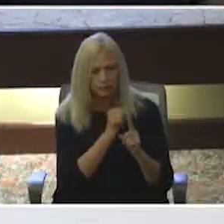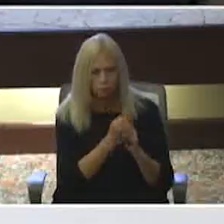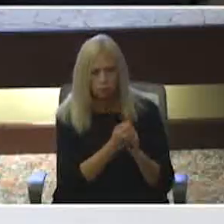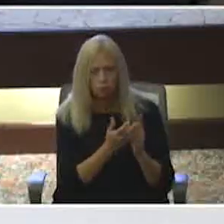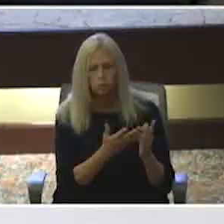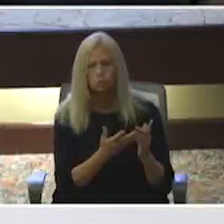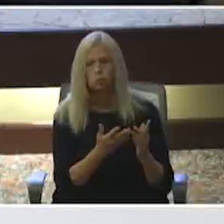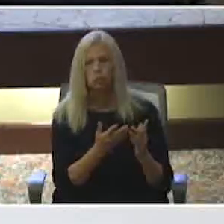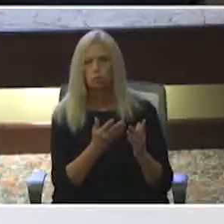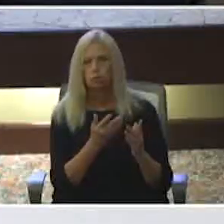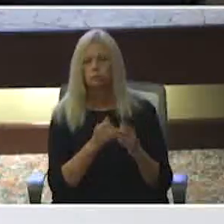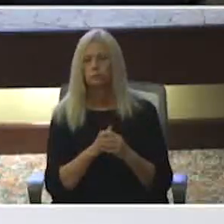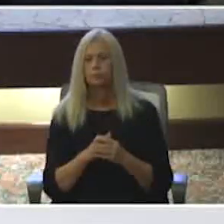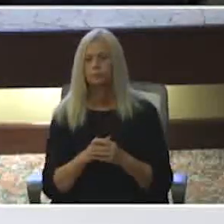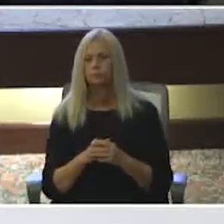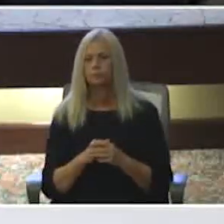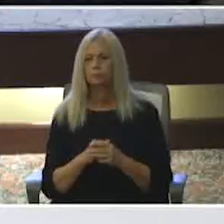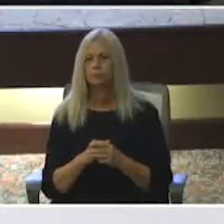risk. Thank you.